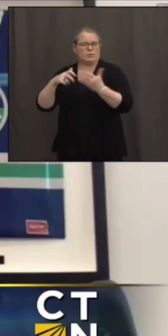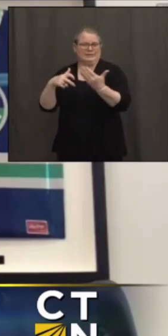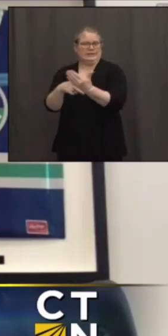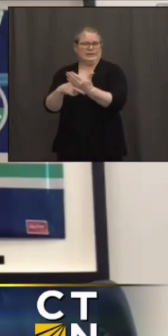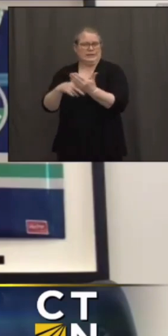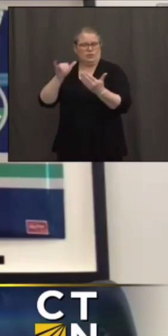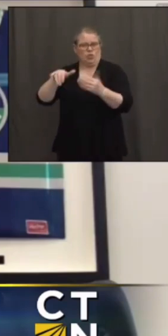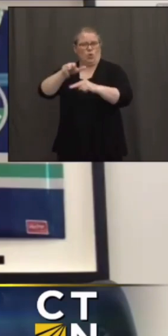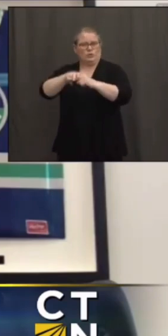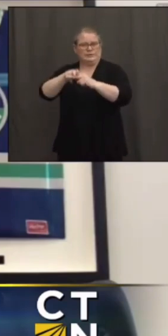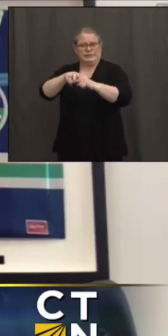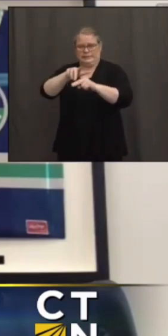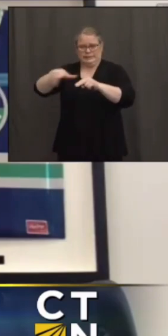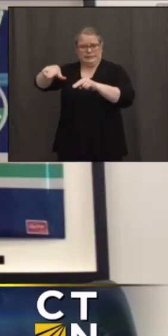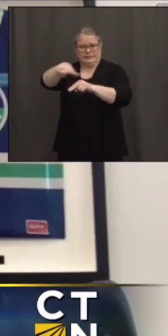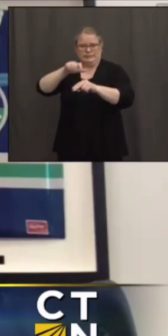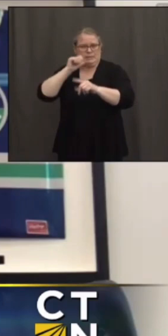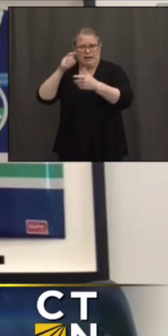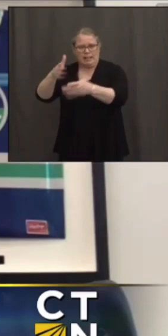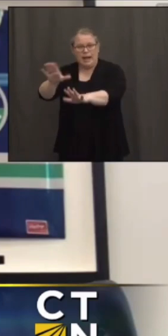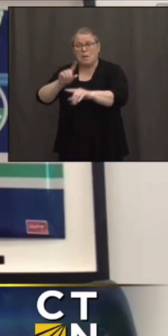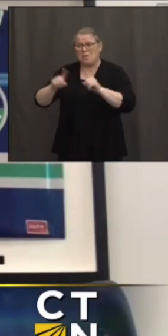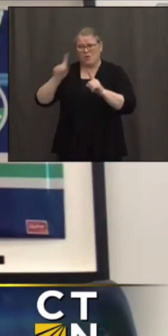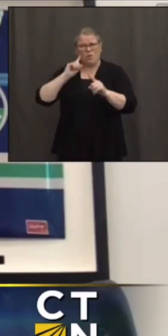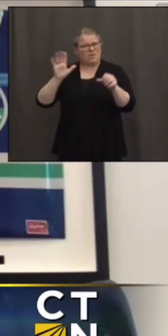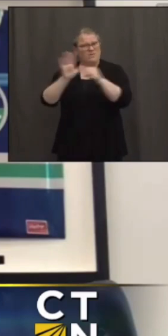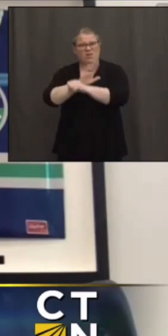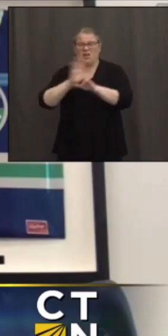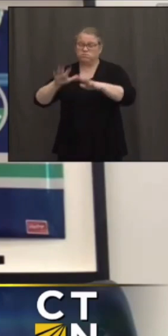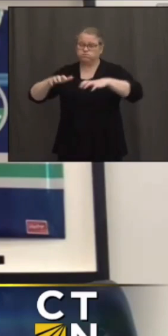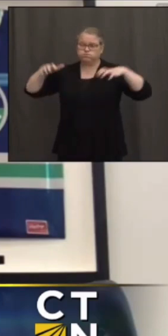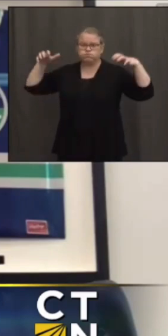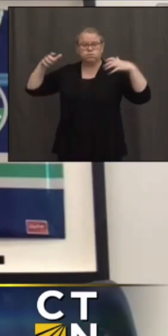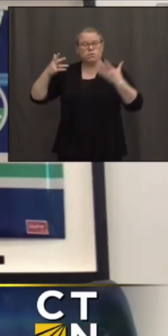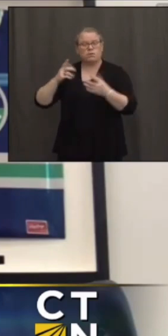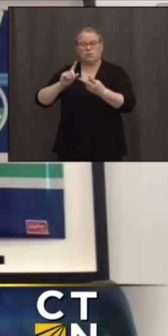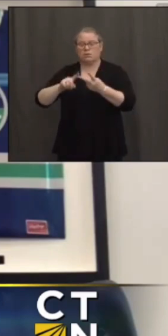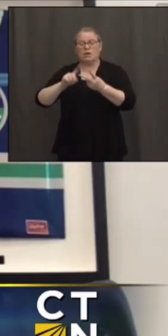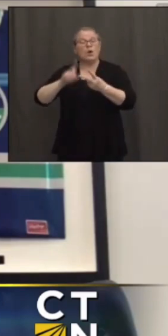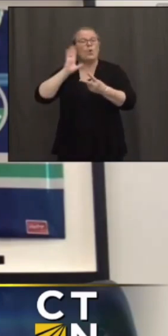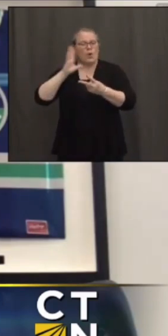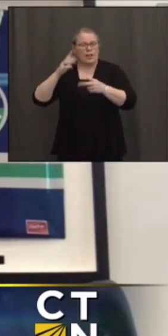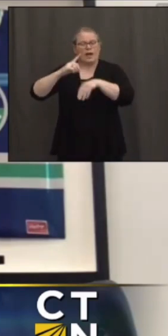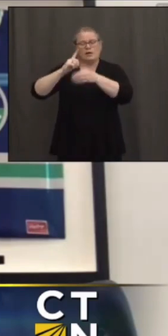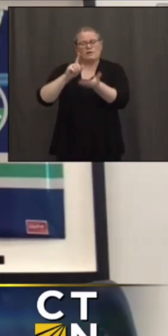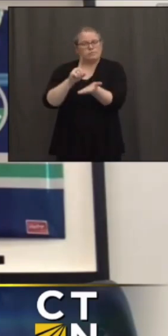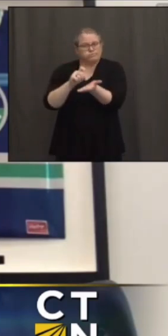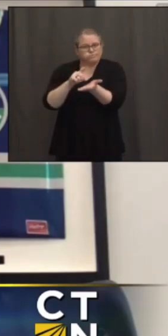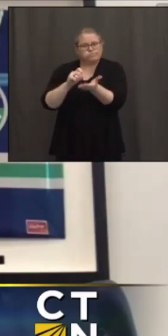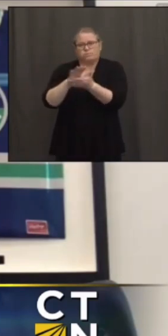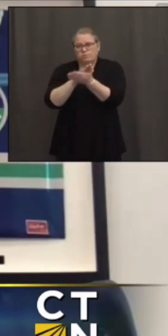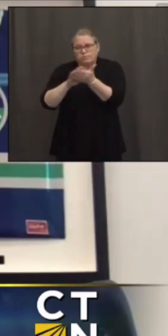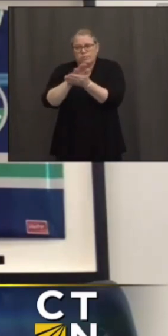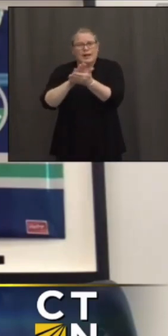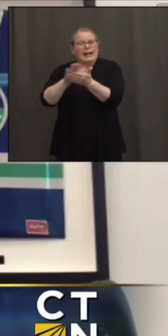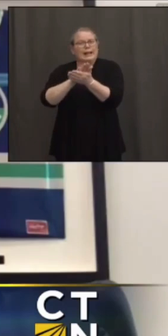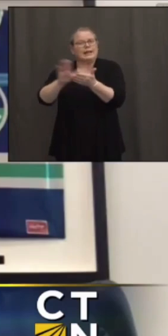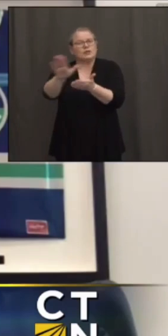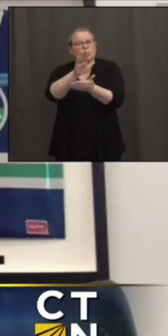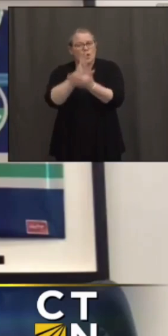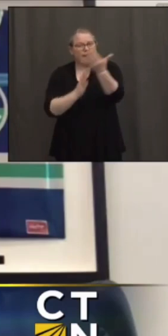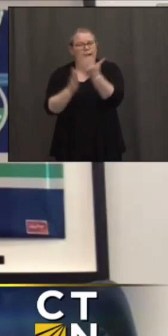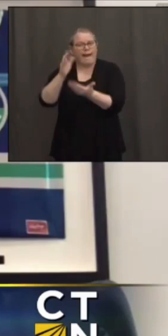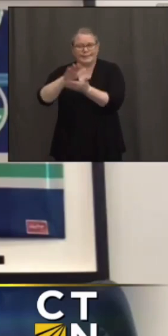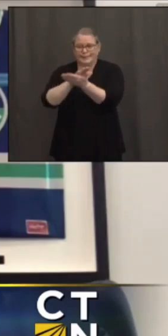capacity at the ballpark. We will still have additional hand sanitizers. Our health and safety protocols will be in